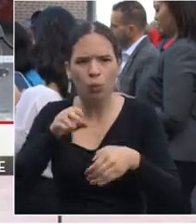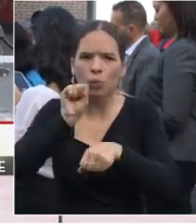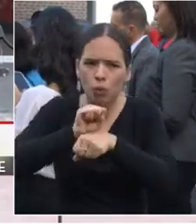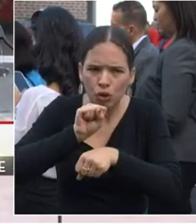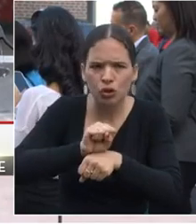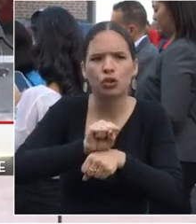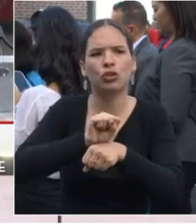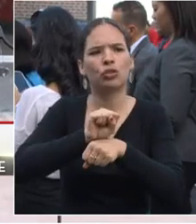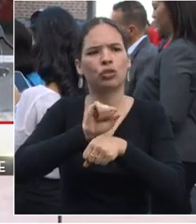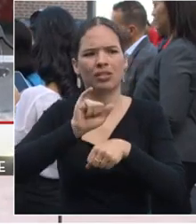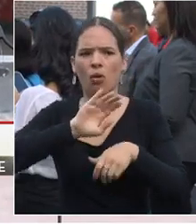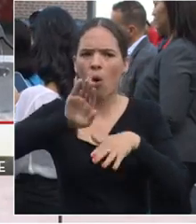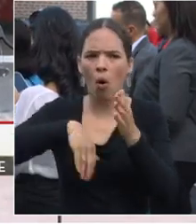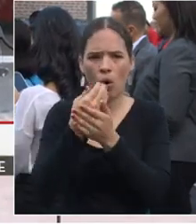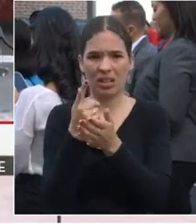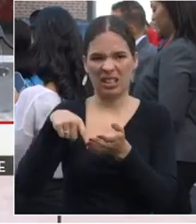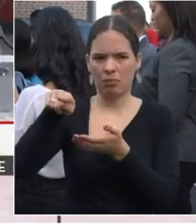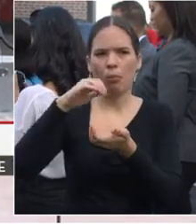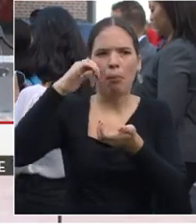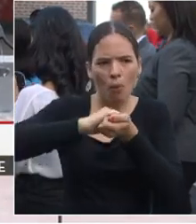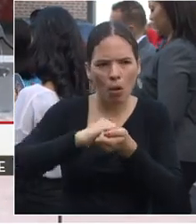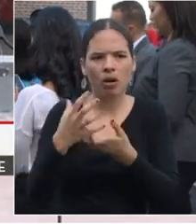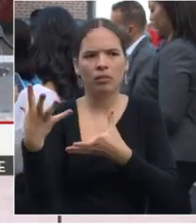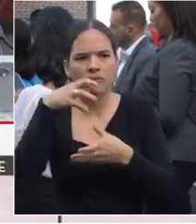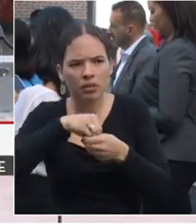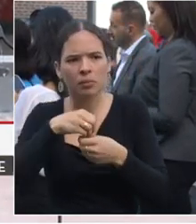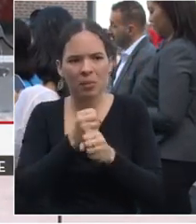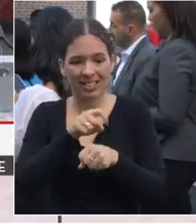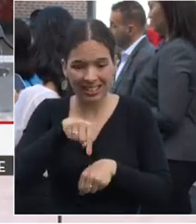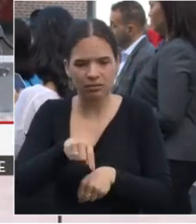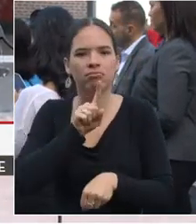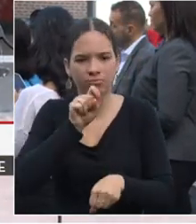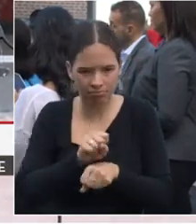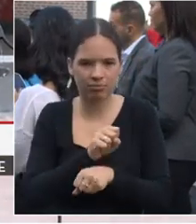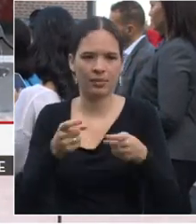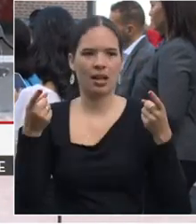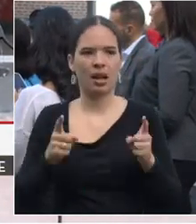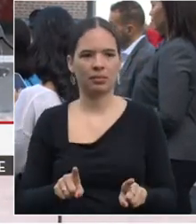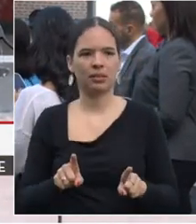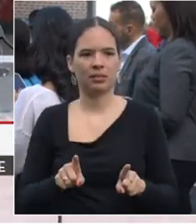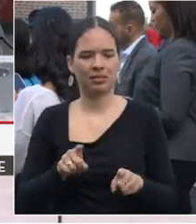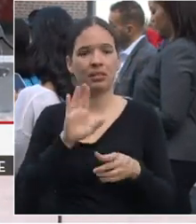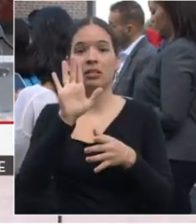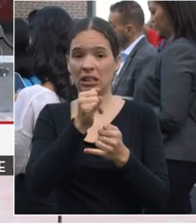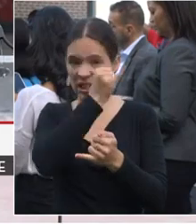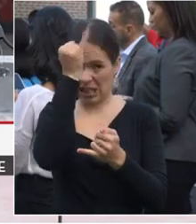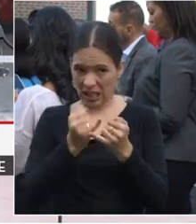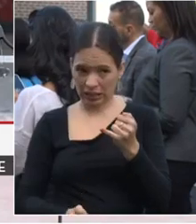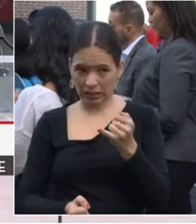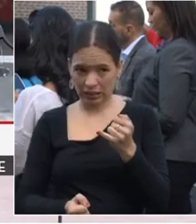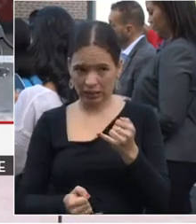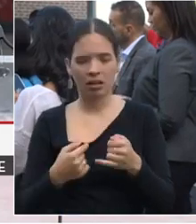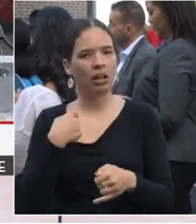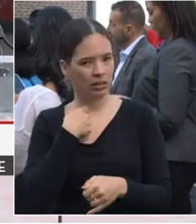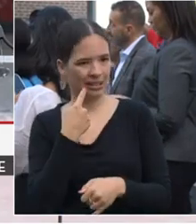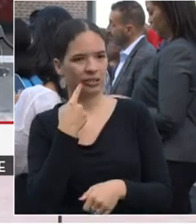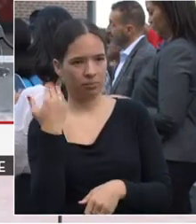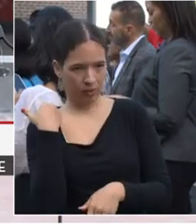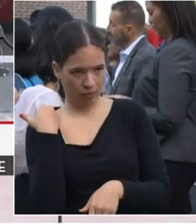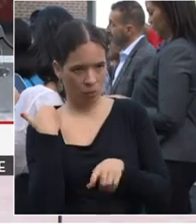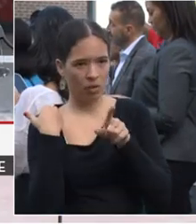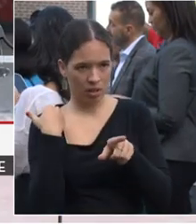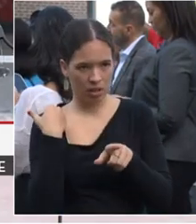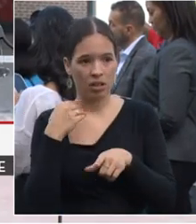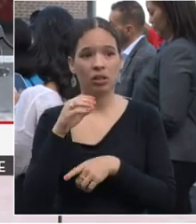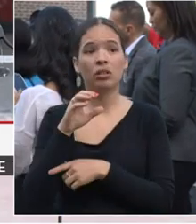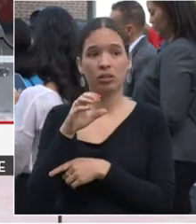this effort. It is finally here. Lastly, I did this before when we did the opening of the Crest. I would